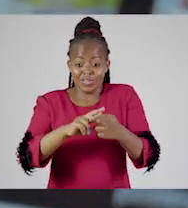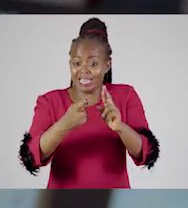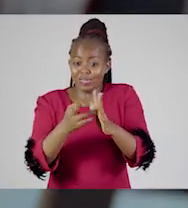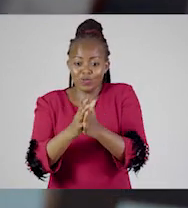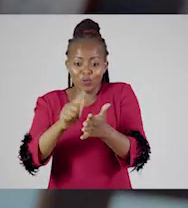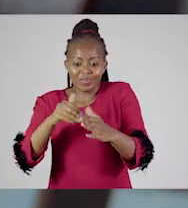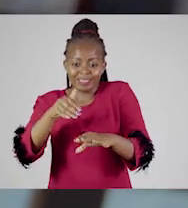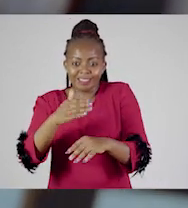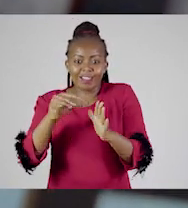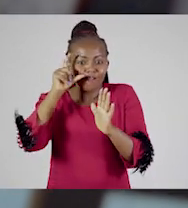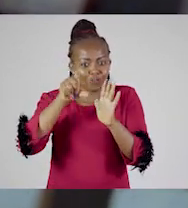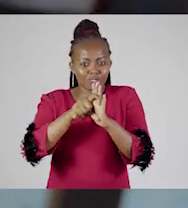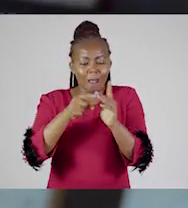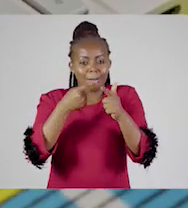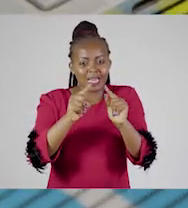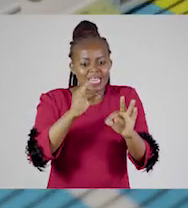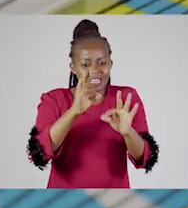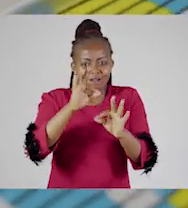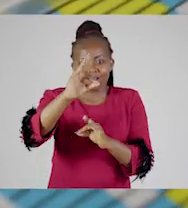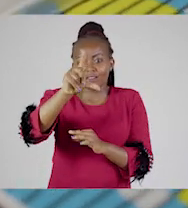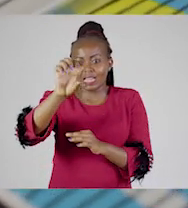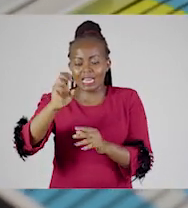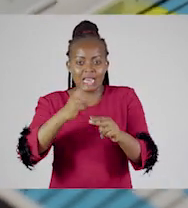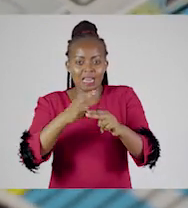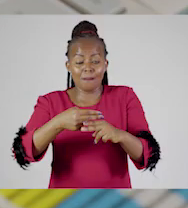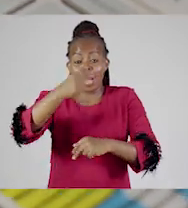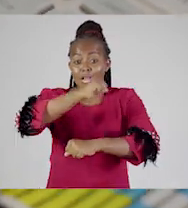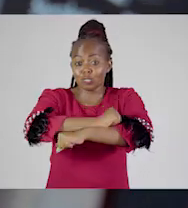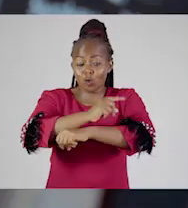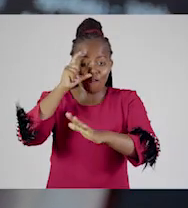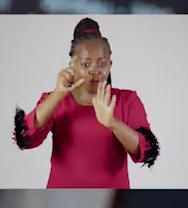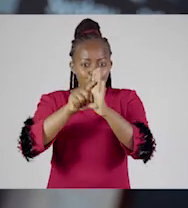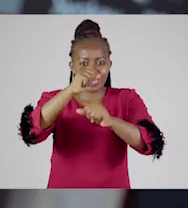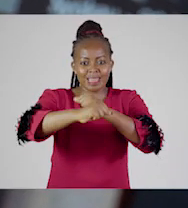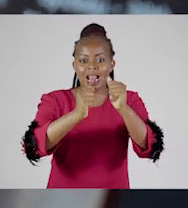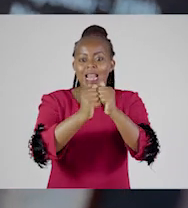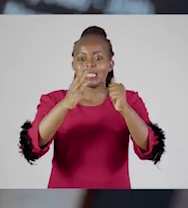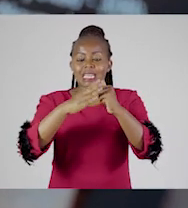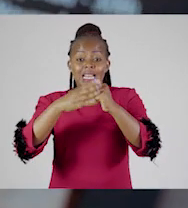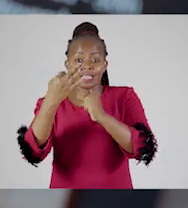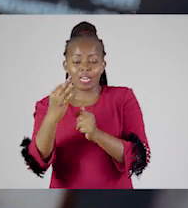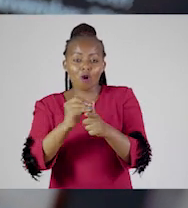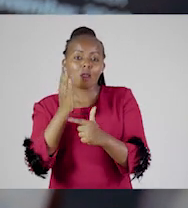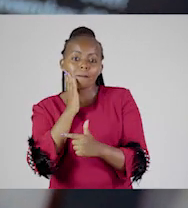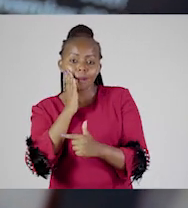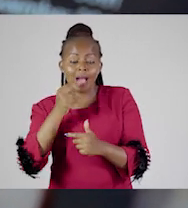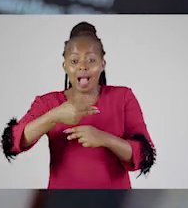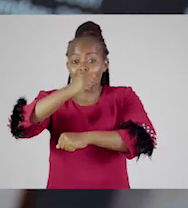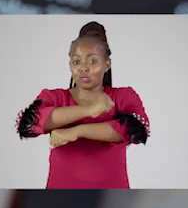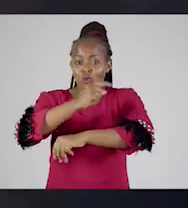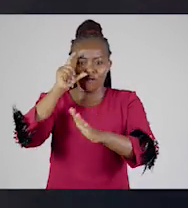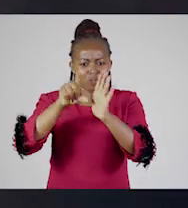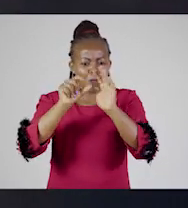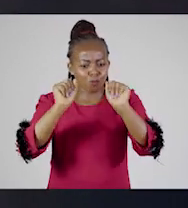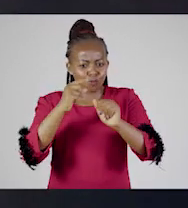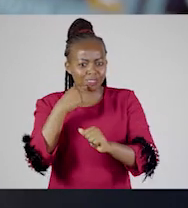to your context. It doesn't. But if the file is called, let's say, High School Photographs 1993 or Mom High School Photographs, you can be